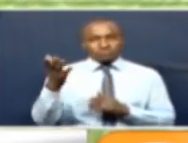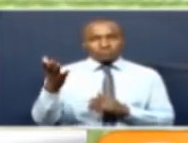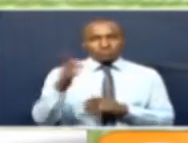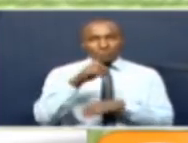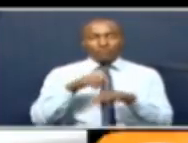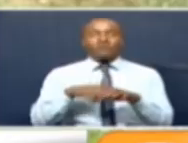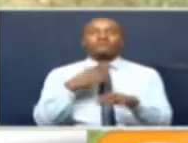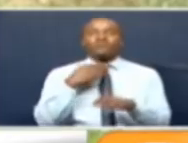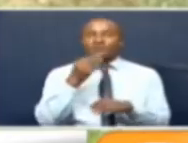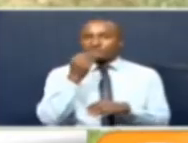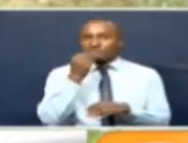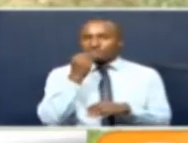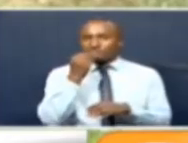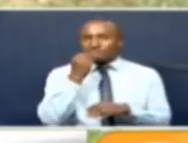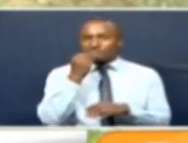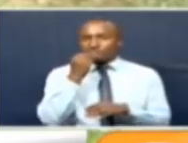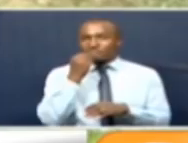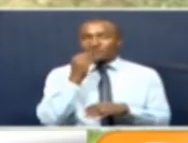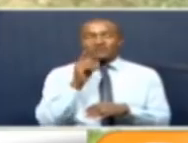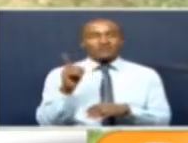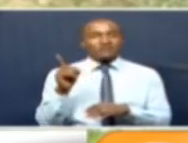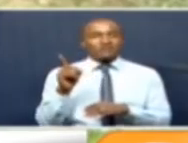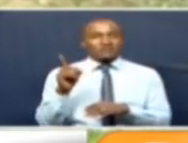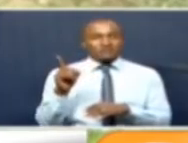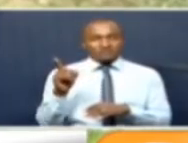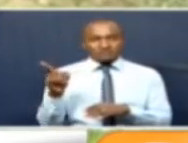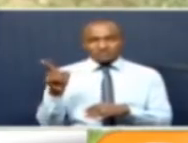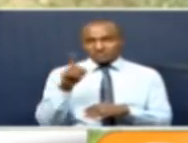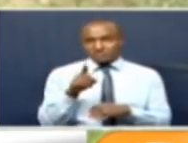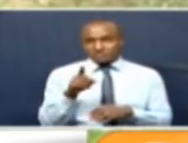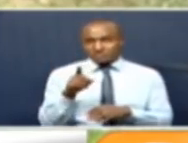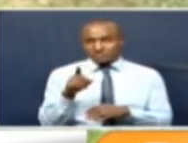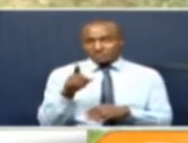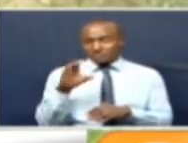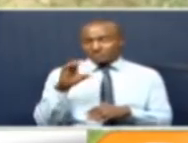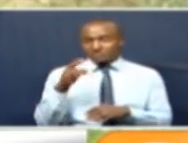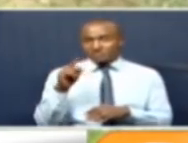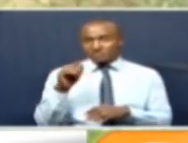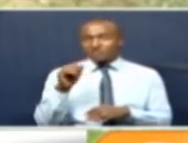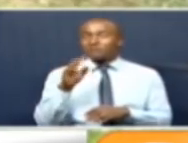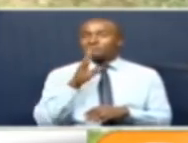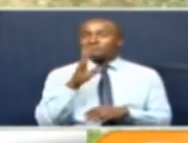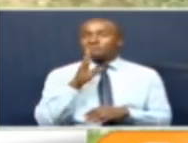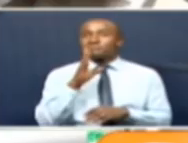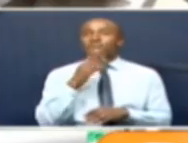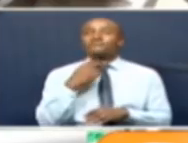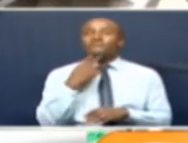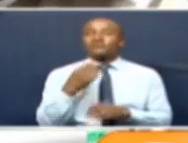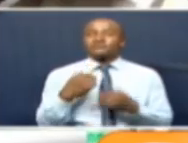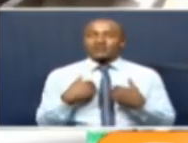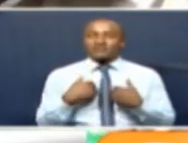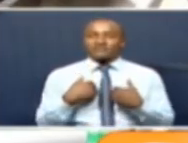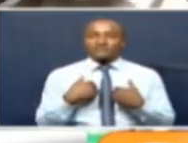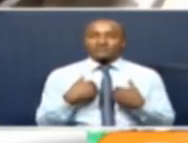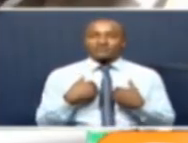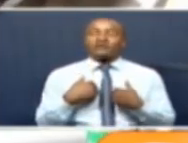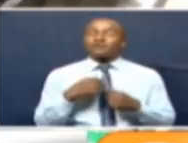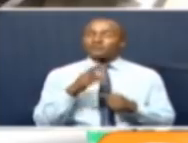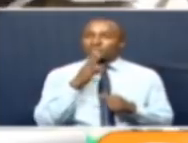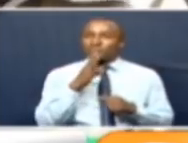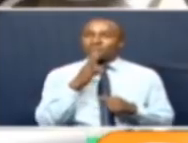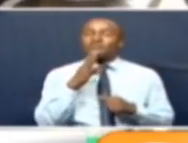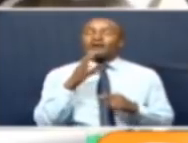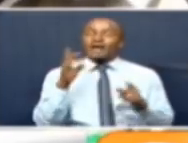wants food. As Mwanzo claps, Cheetah, on the other hand, spits and makes sounds. She keeps on spitting